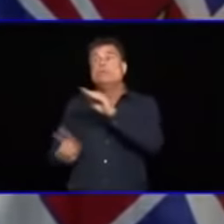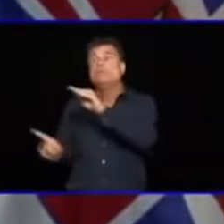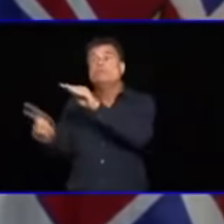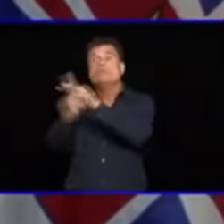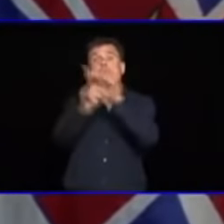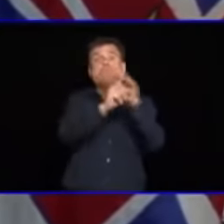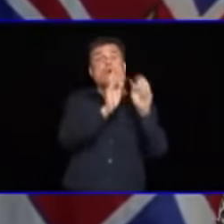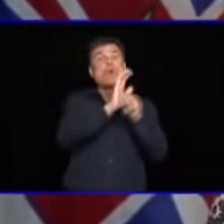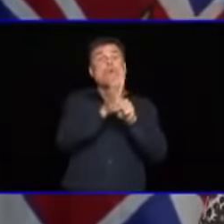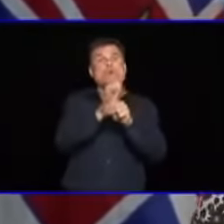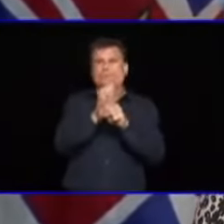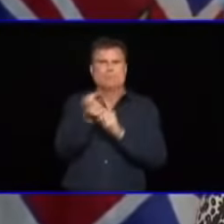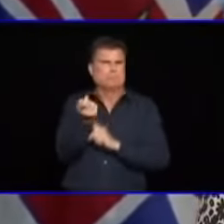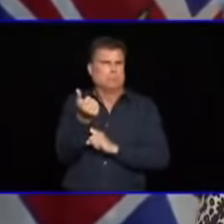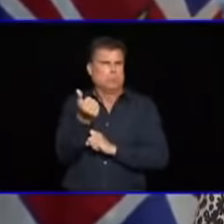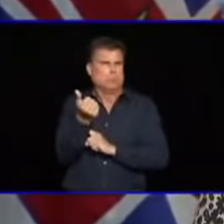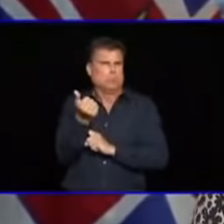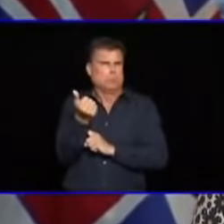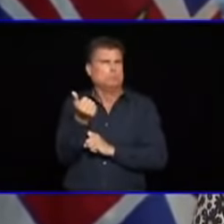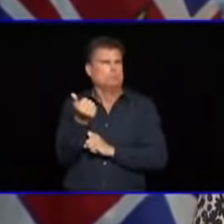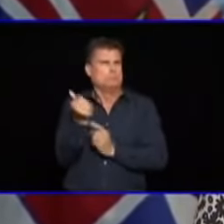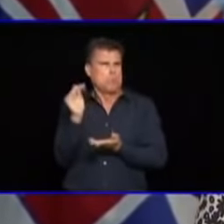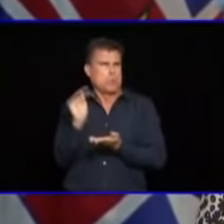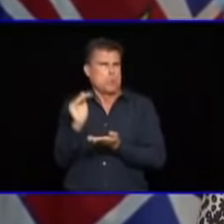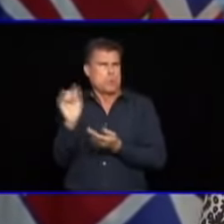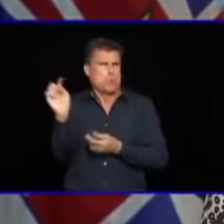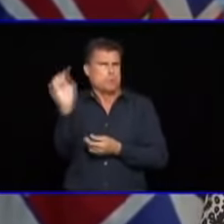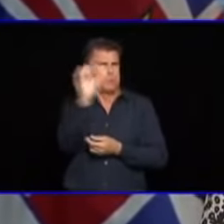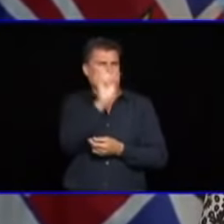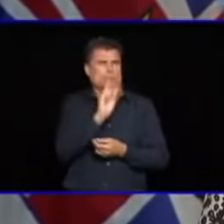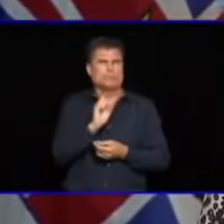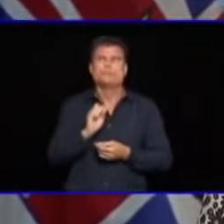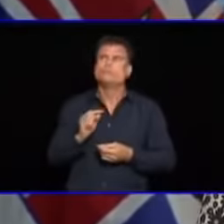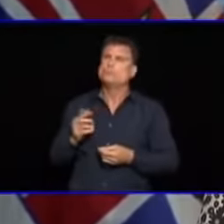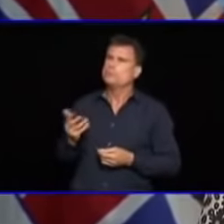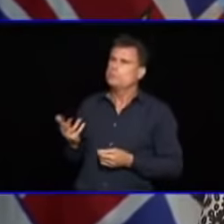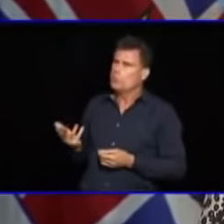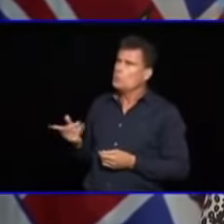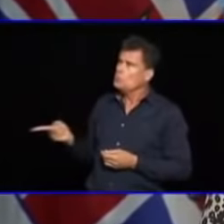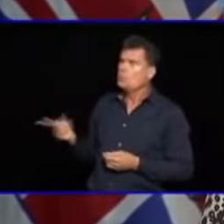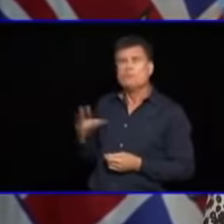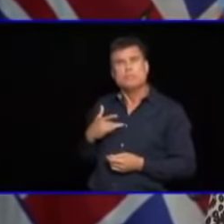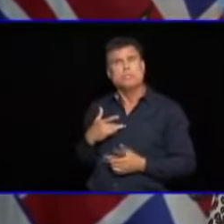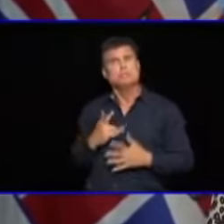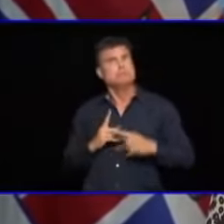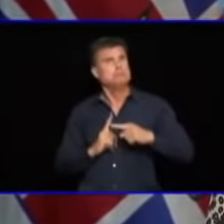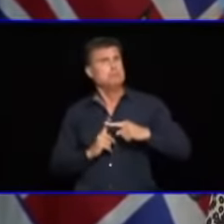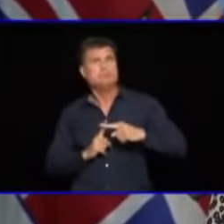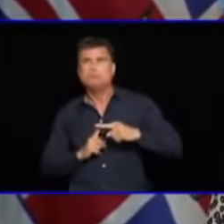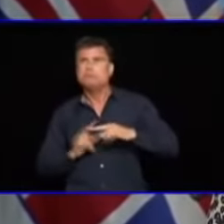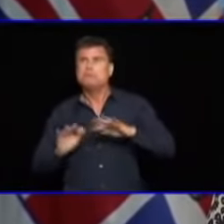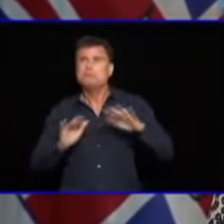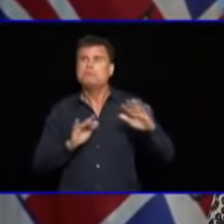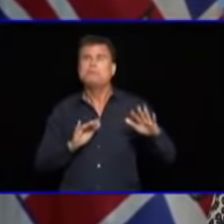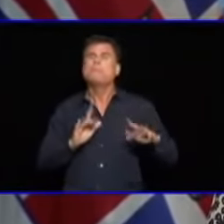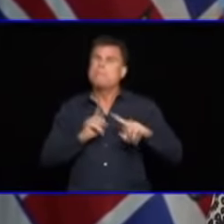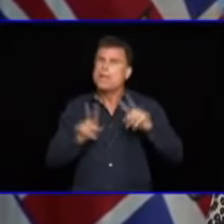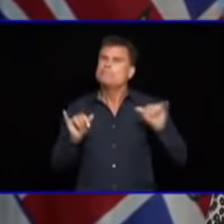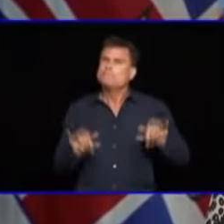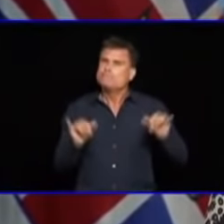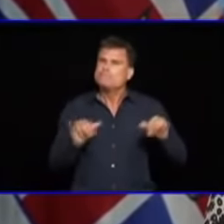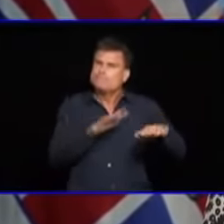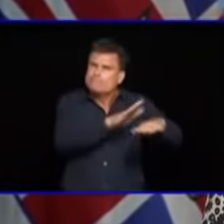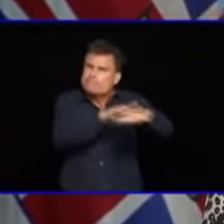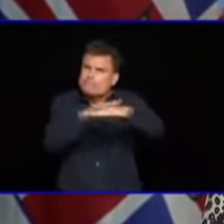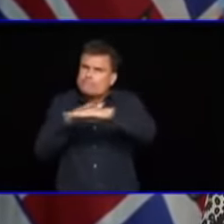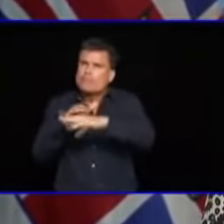low, and it's a good place that we're at right now in terms of going to school, and yet are appealing to people to kind of pull back a bit on their